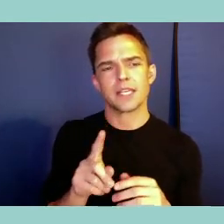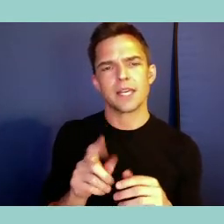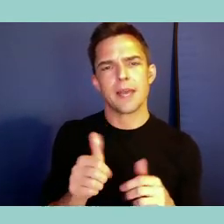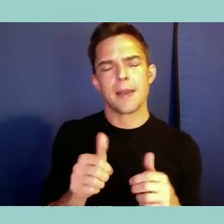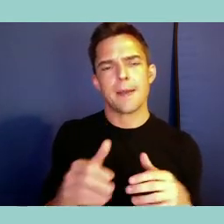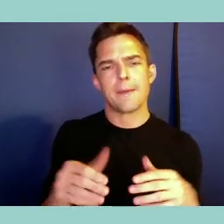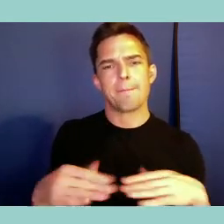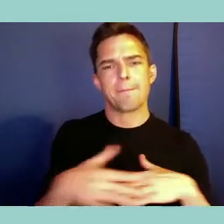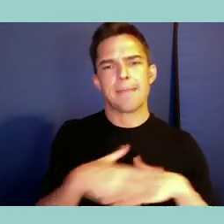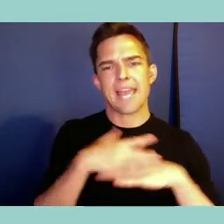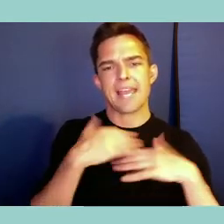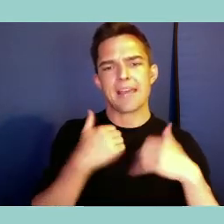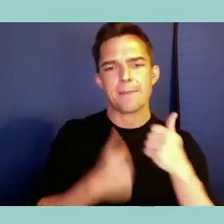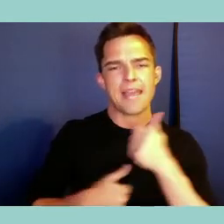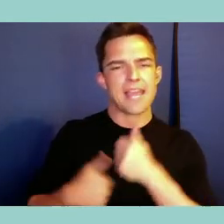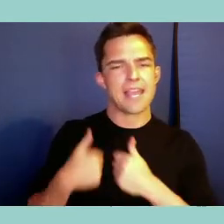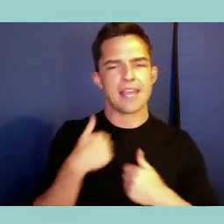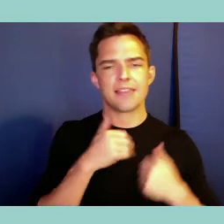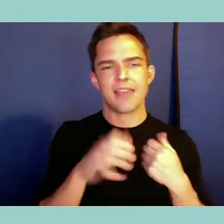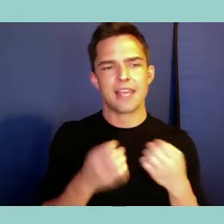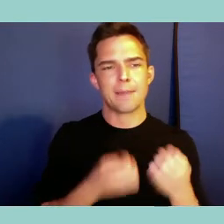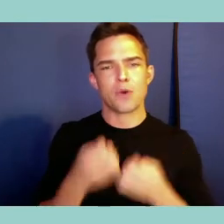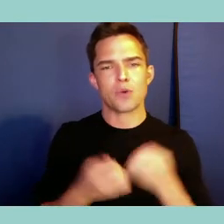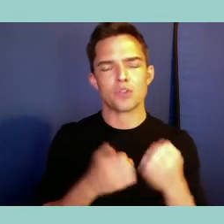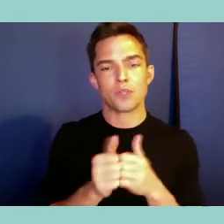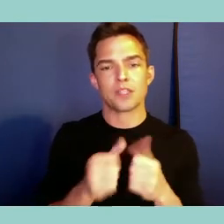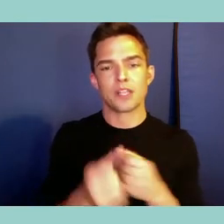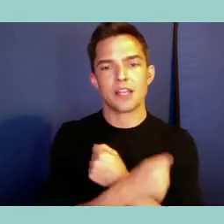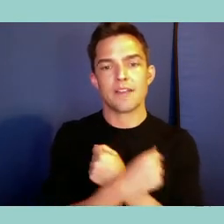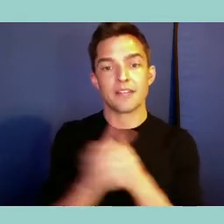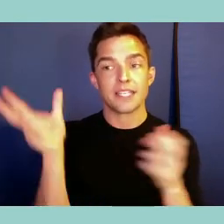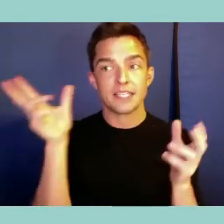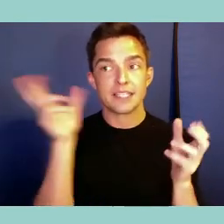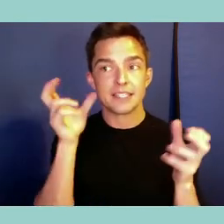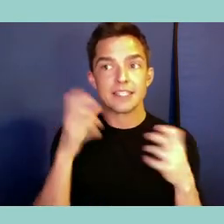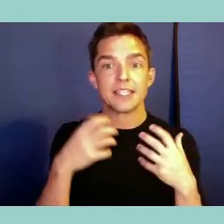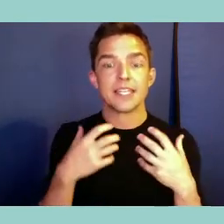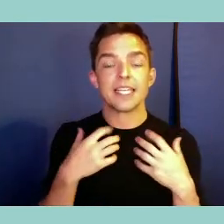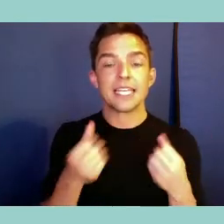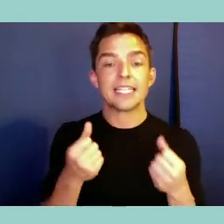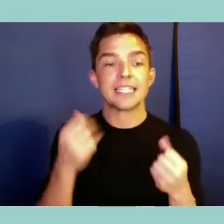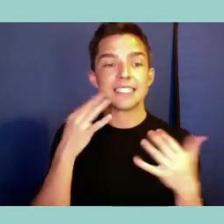Really bathe that emotion and that part of your body in the healing sound and vibration of your